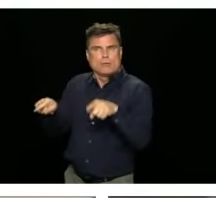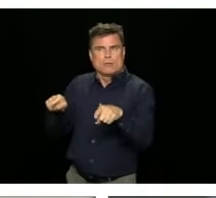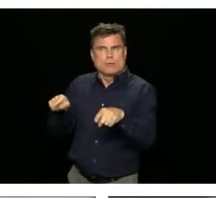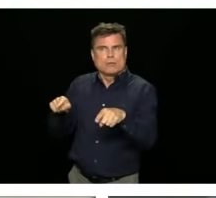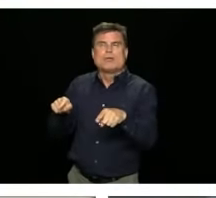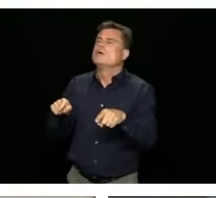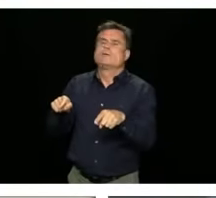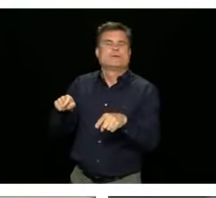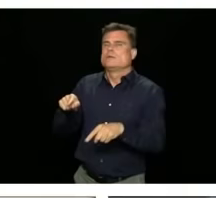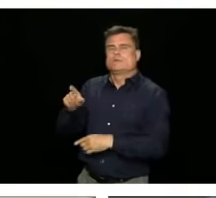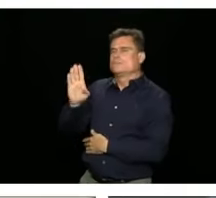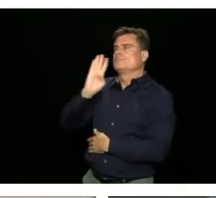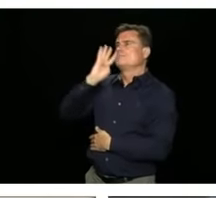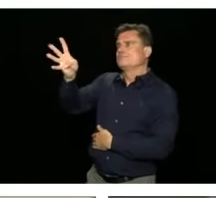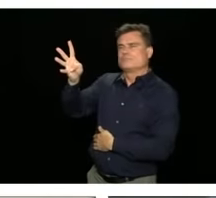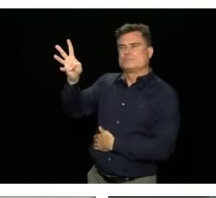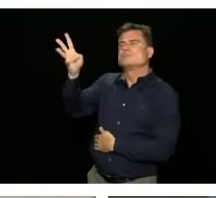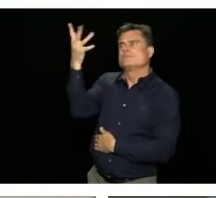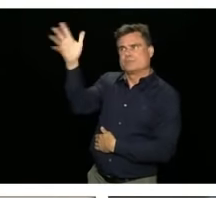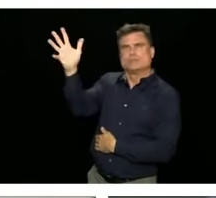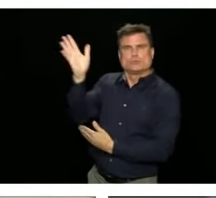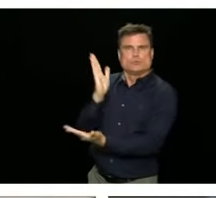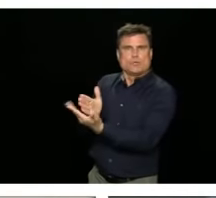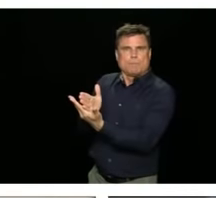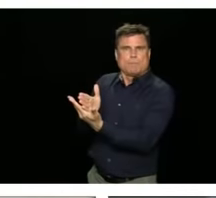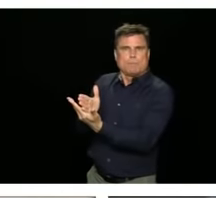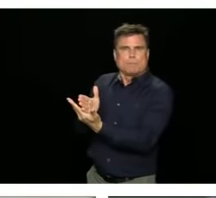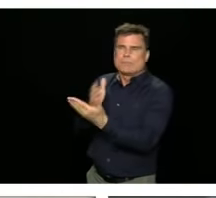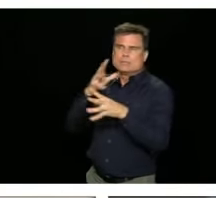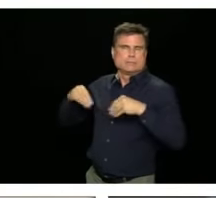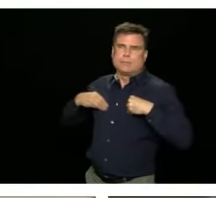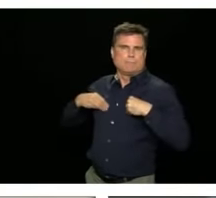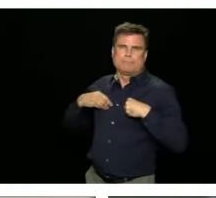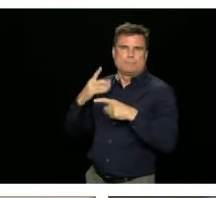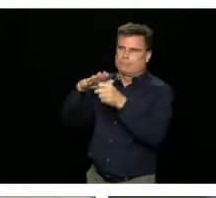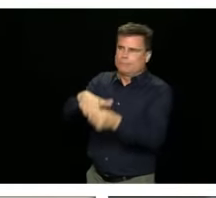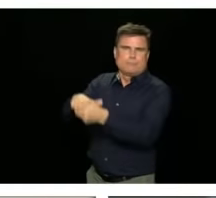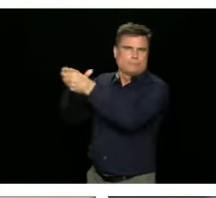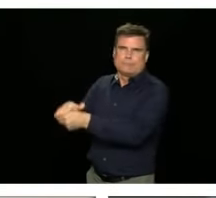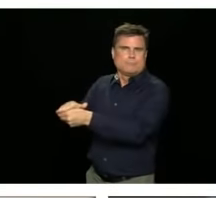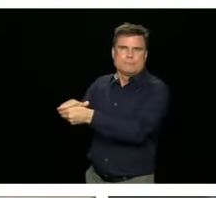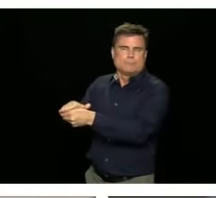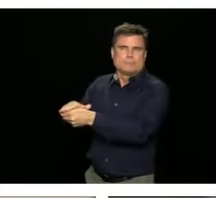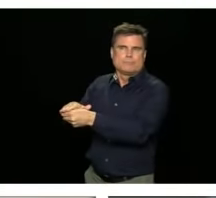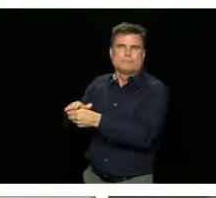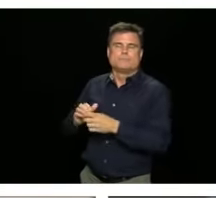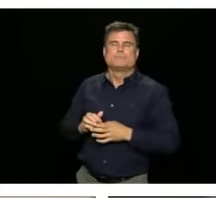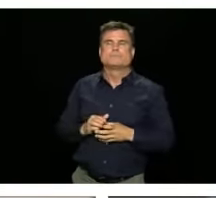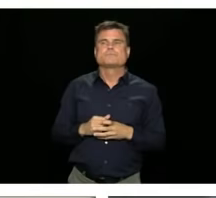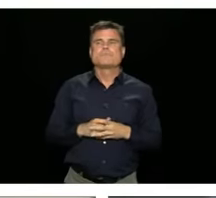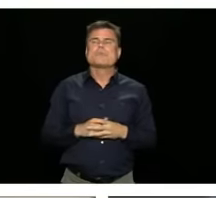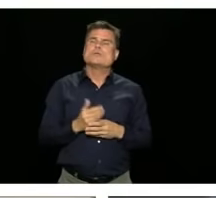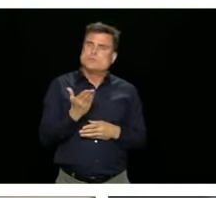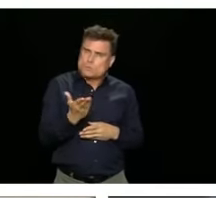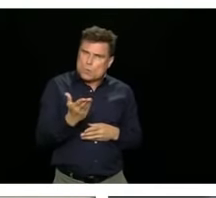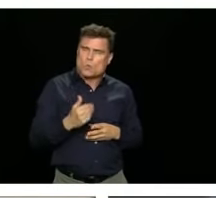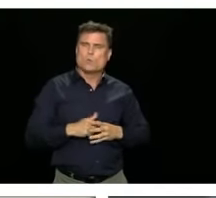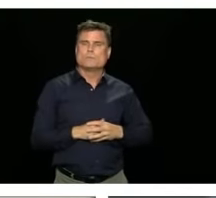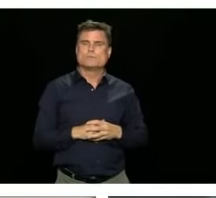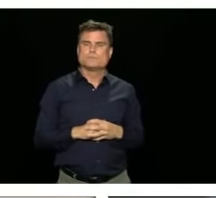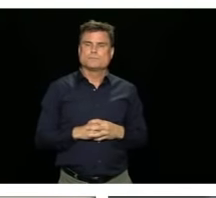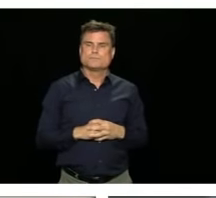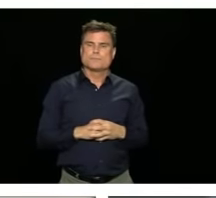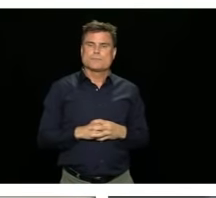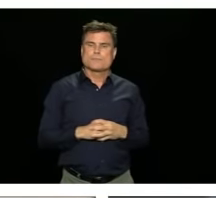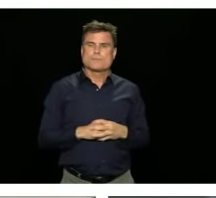there's actually a dimension of anti-racism that is affirmative. It's an affirmative stance. It says yes to something. And in this